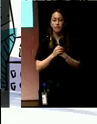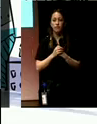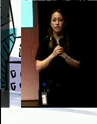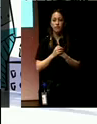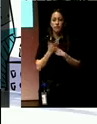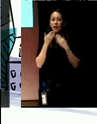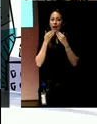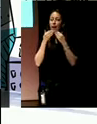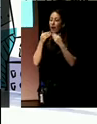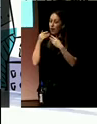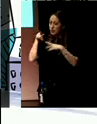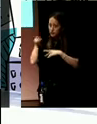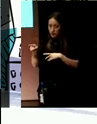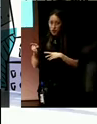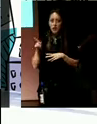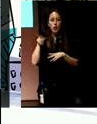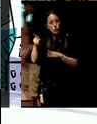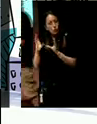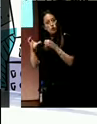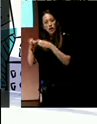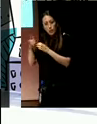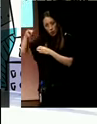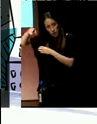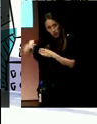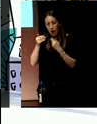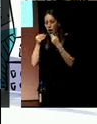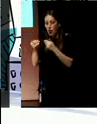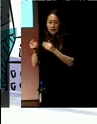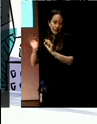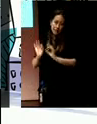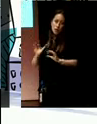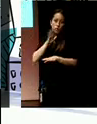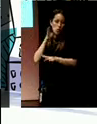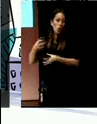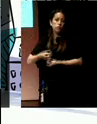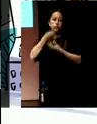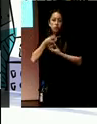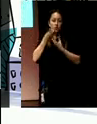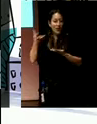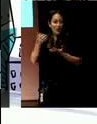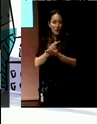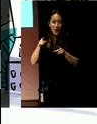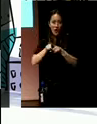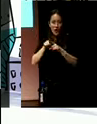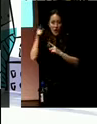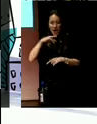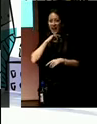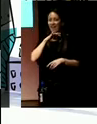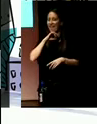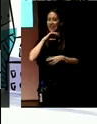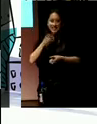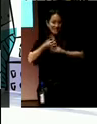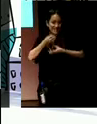Pues muchas gracias a ti, a tu equipo, por supuesto, y especialmente pues por contarlo. Thank you very much, and thank you to your team, and thank you for